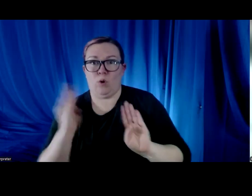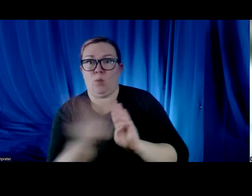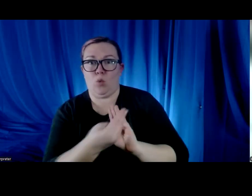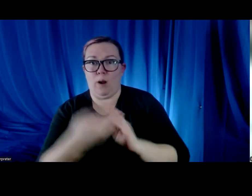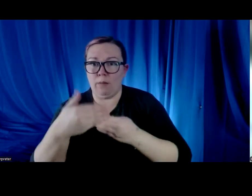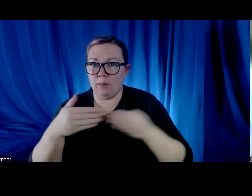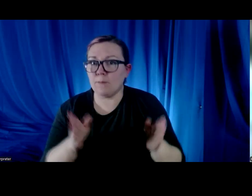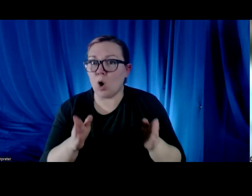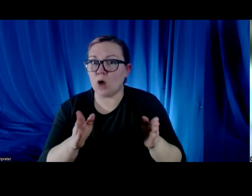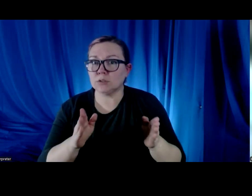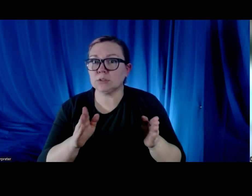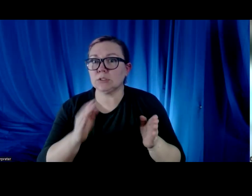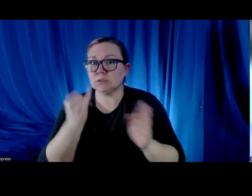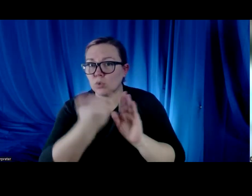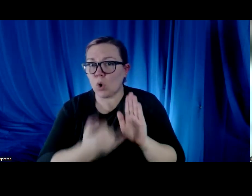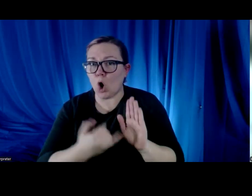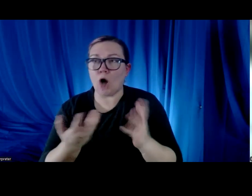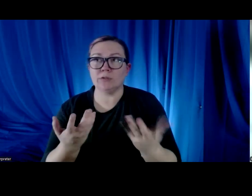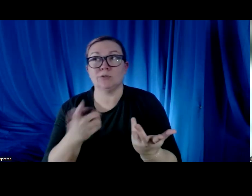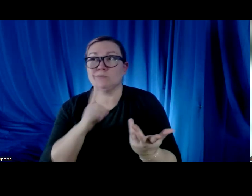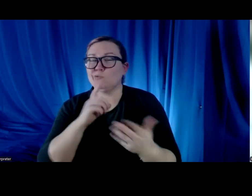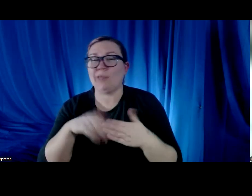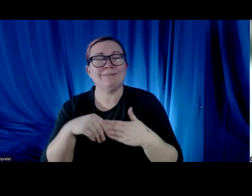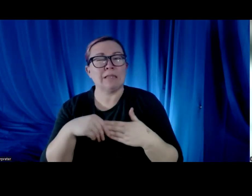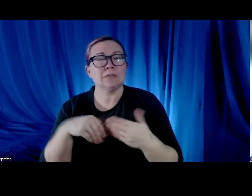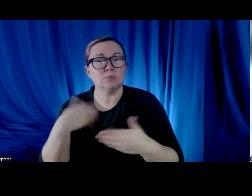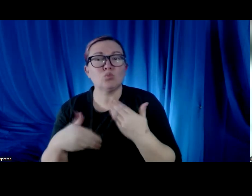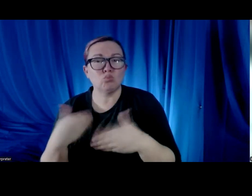it's yeah, it's a pretty flexible process.